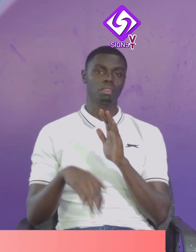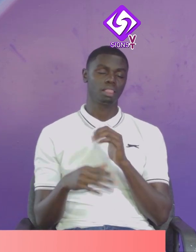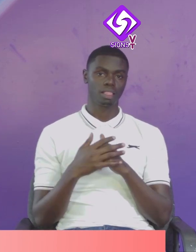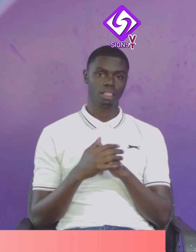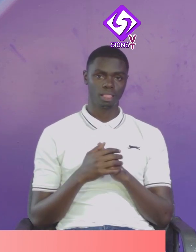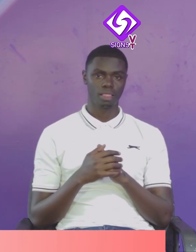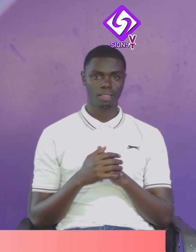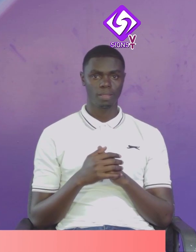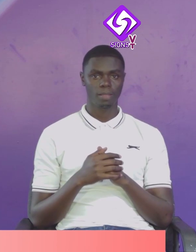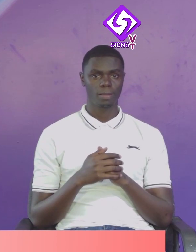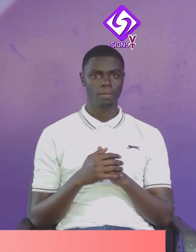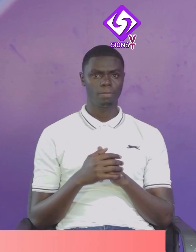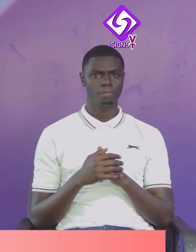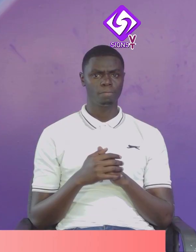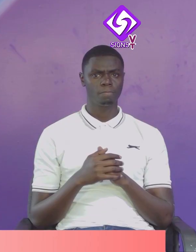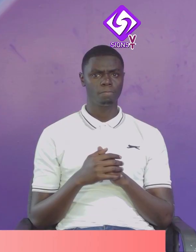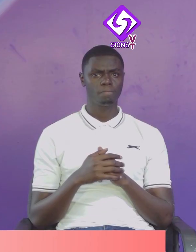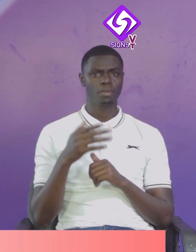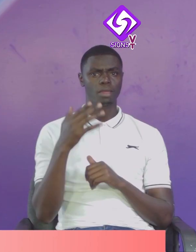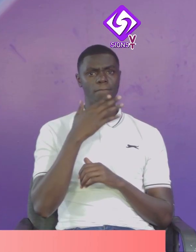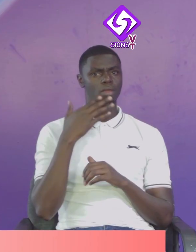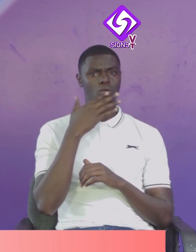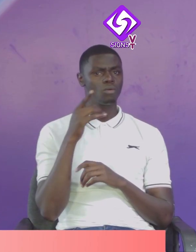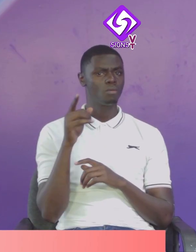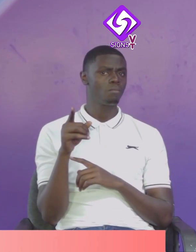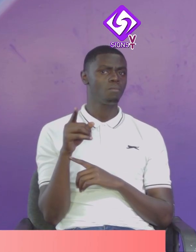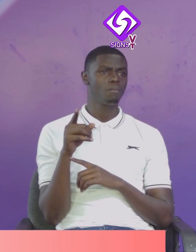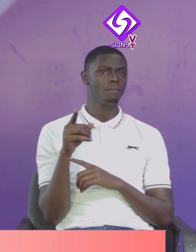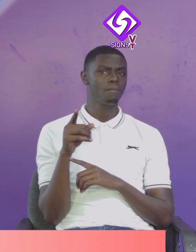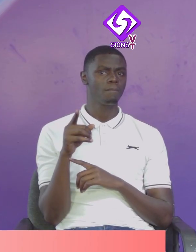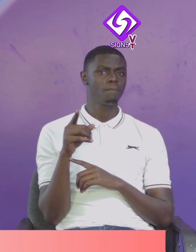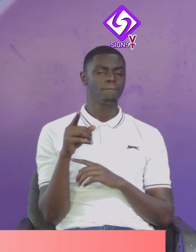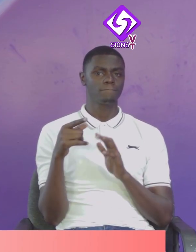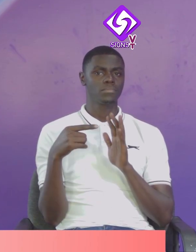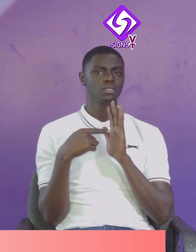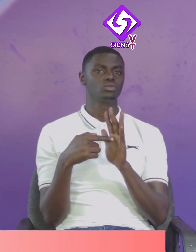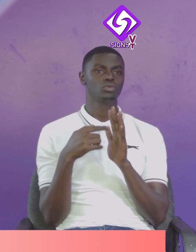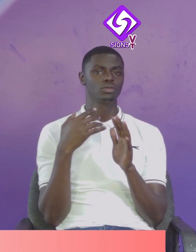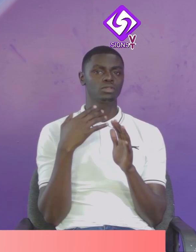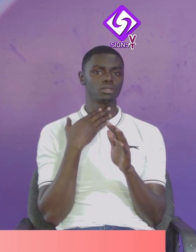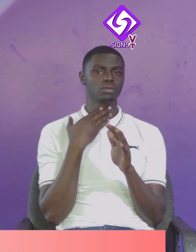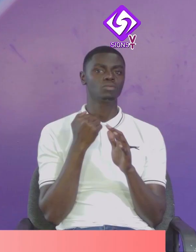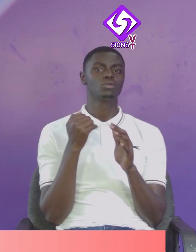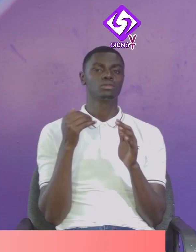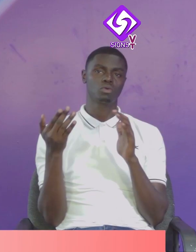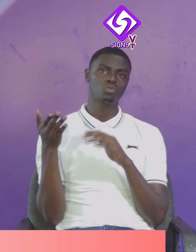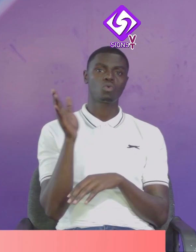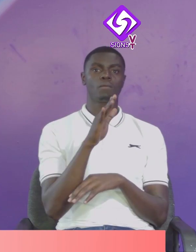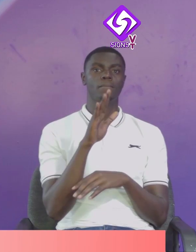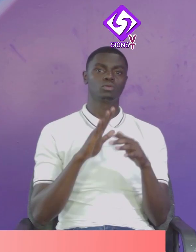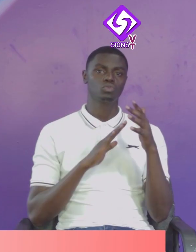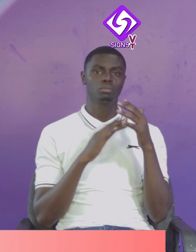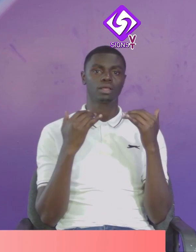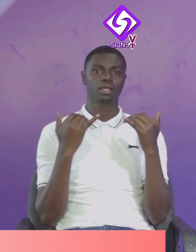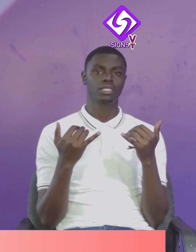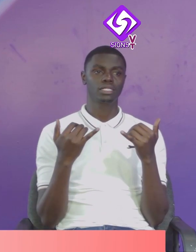knowing KCB. And Bidco United this season is showing that they want to go back to top because currently they